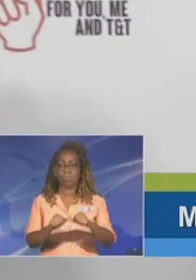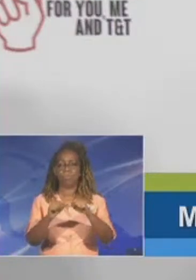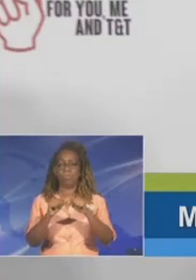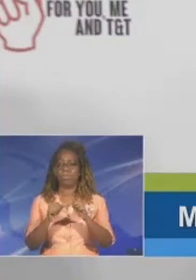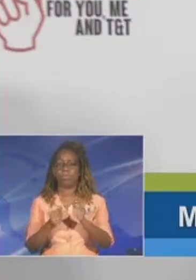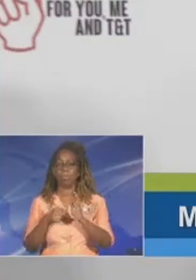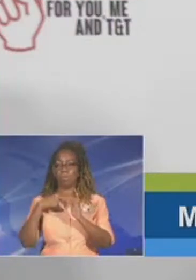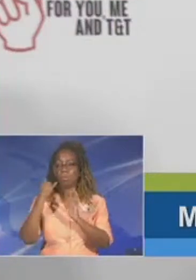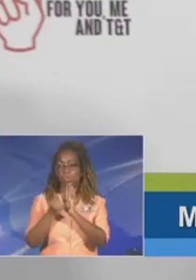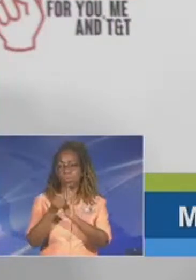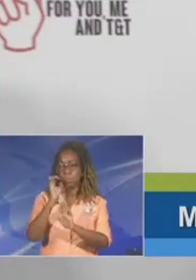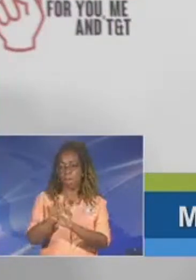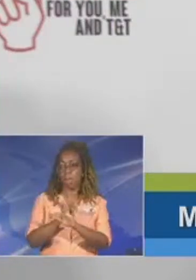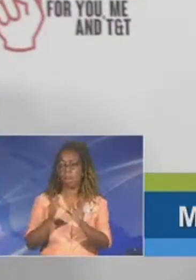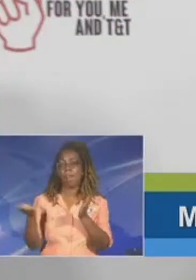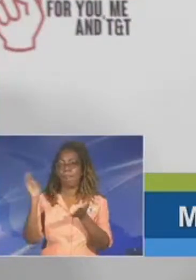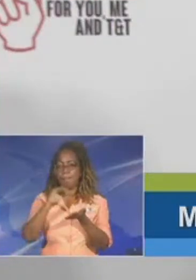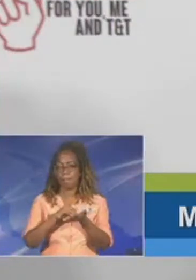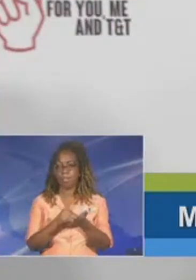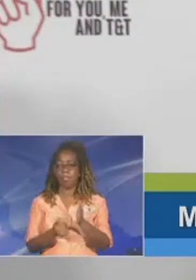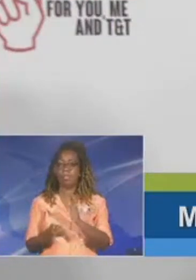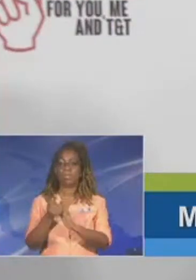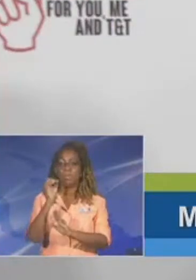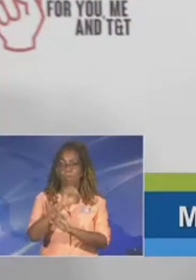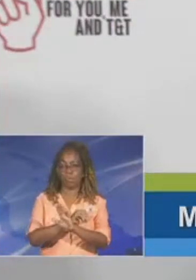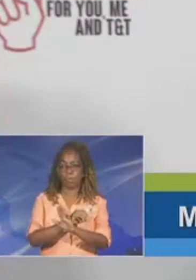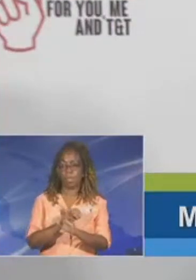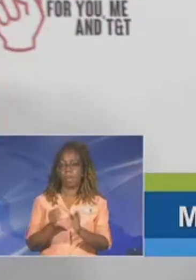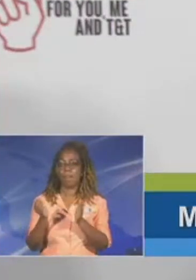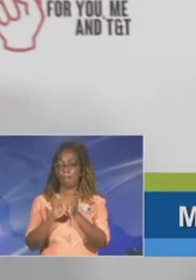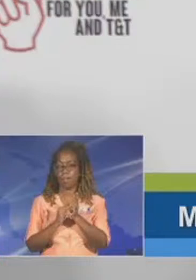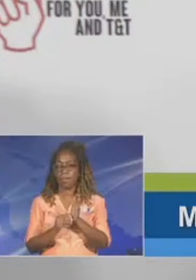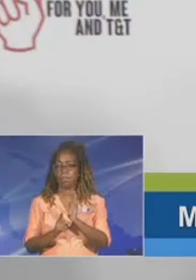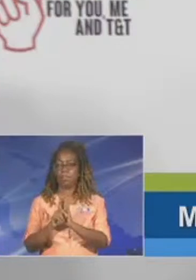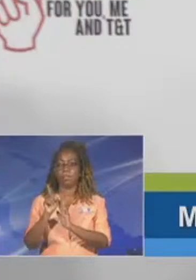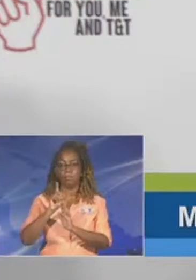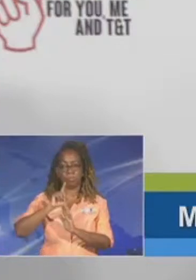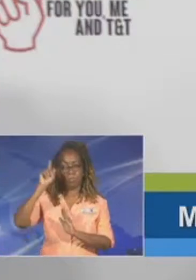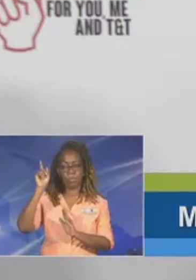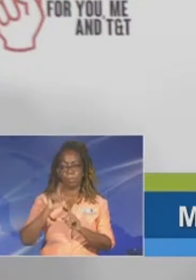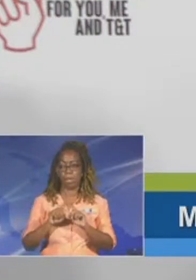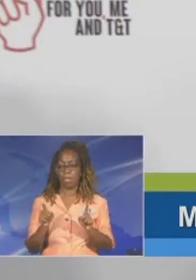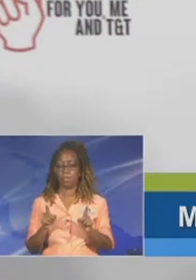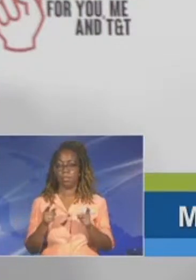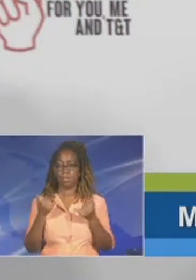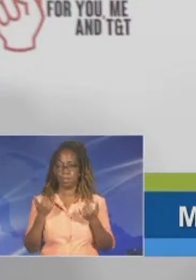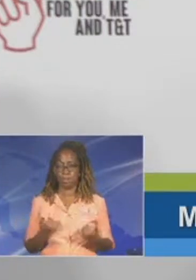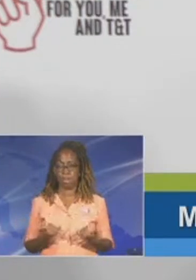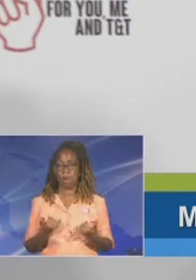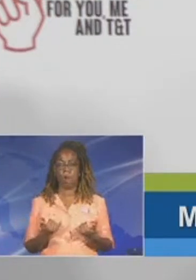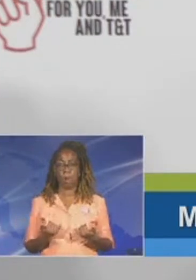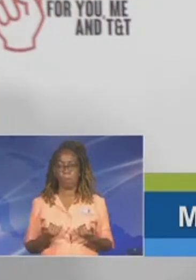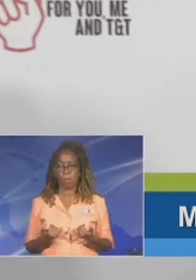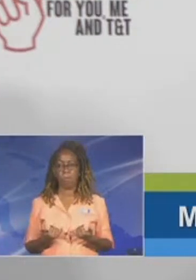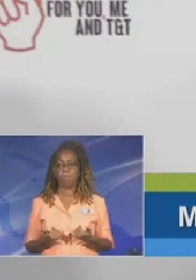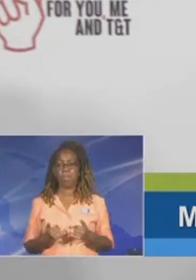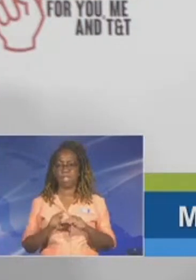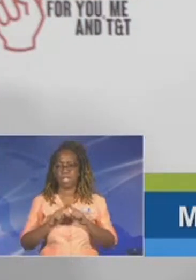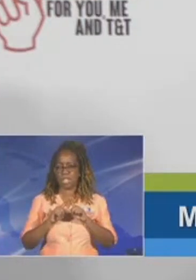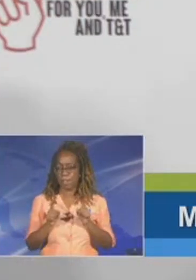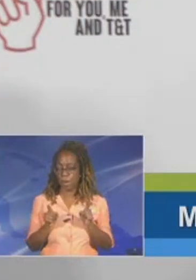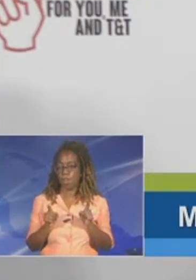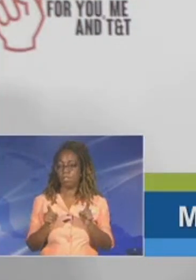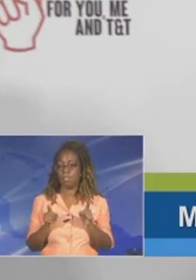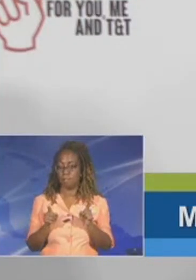from October we saw again yet another wave. But the current occupancy levels and the number of patients in